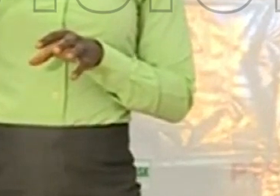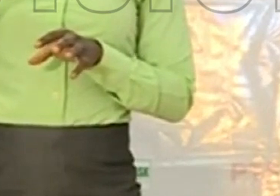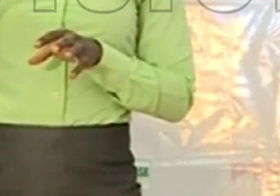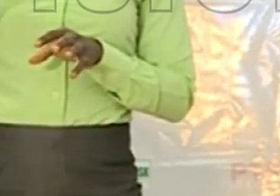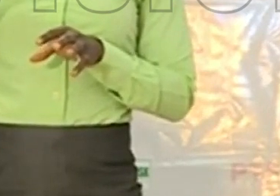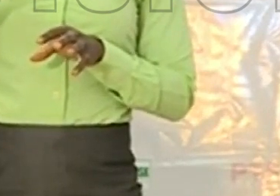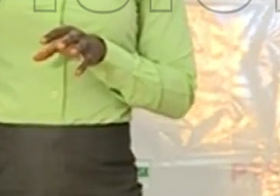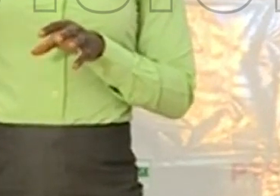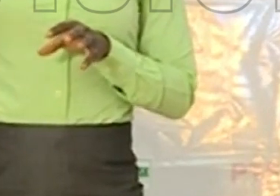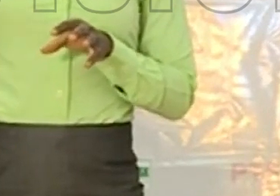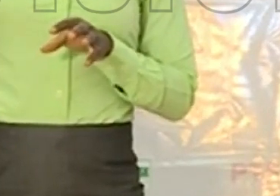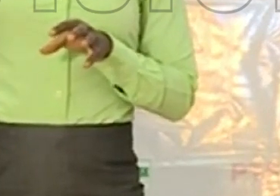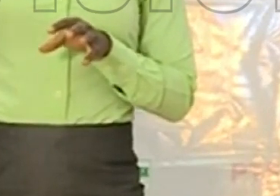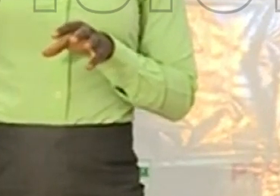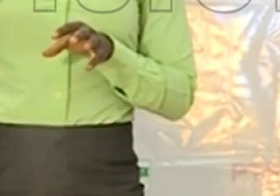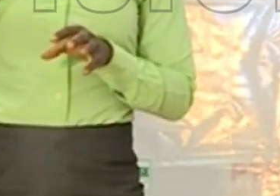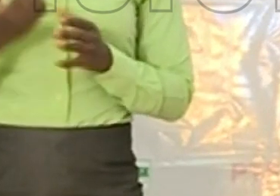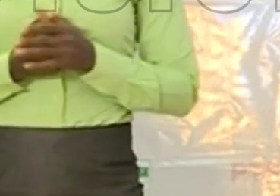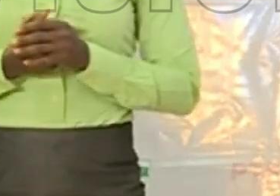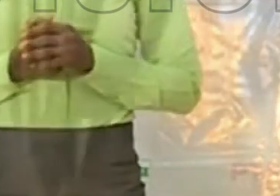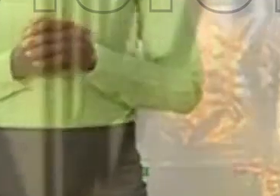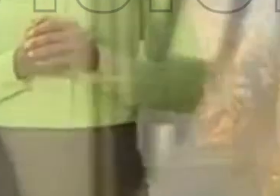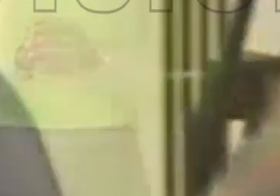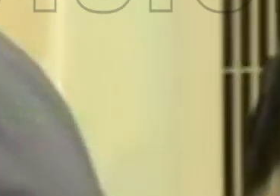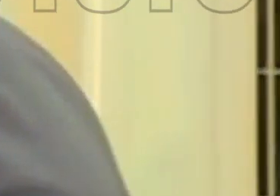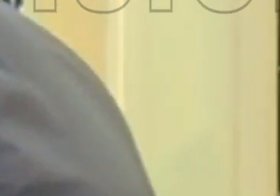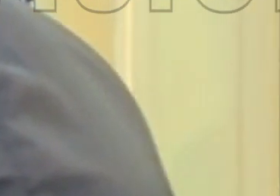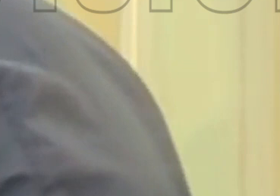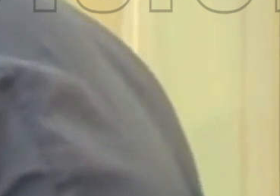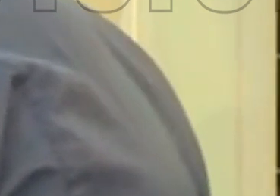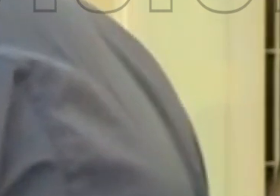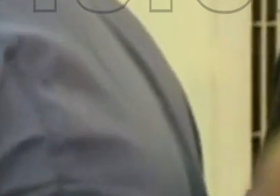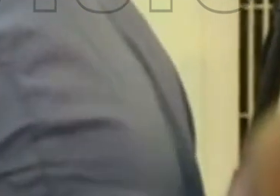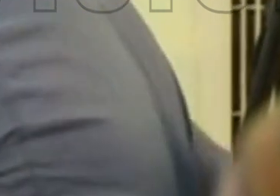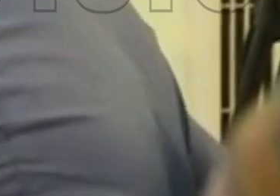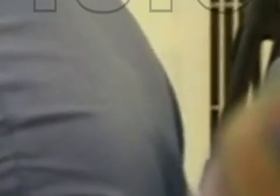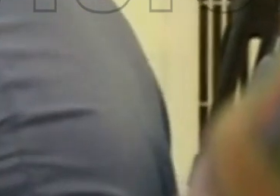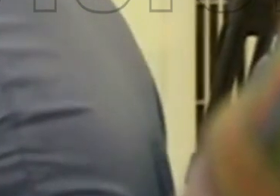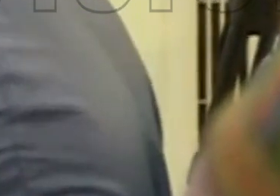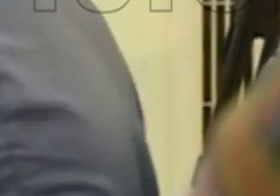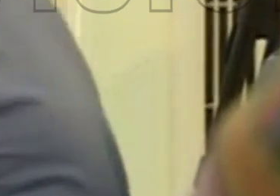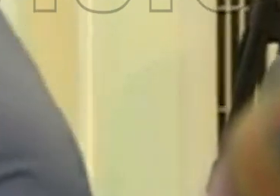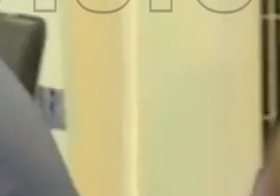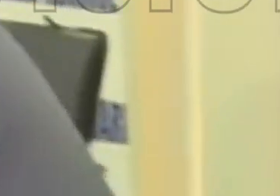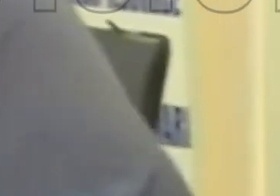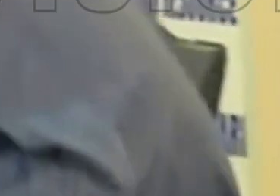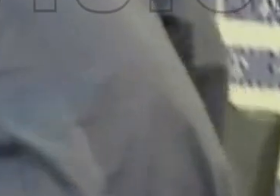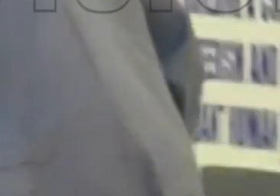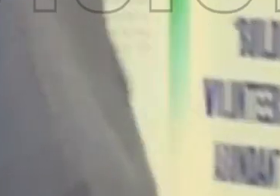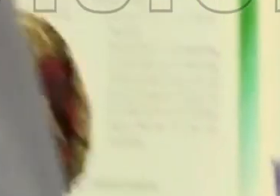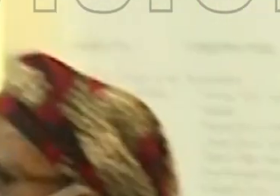Professor Mahmoud Yakubu, to update us on the preparations for elections.